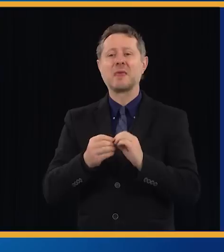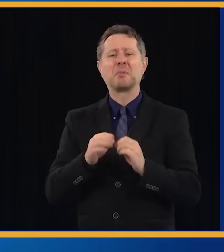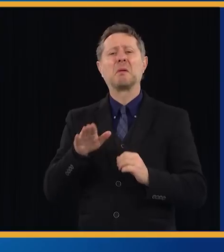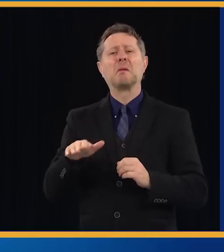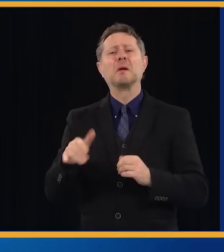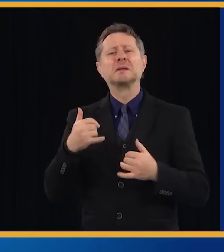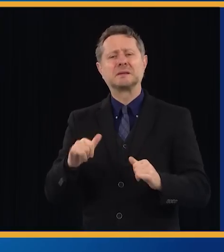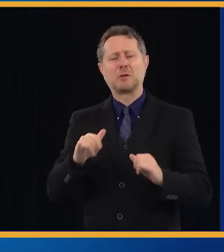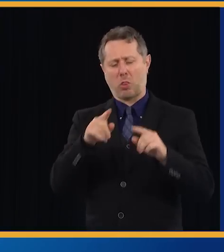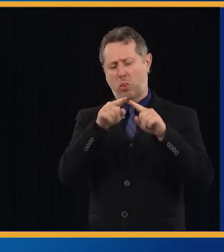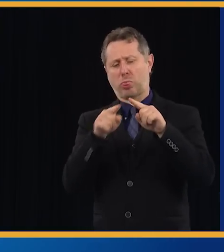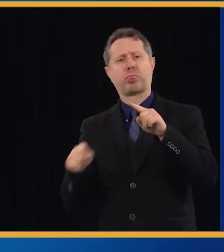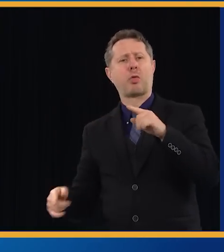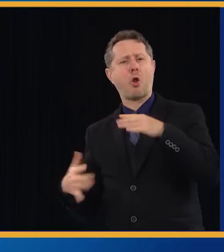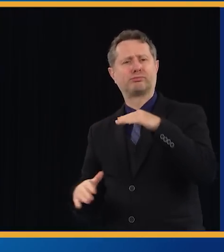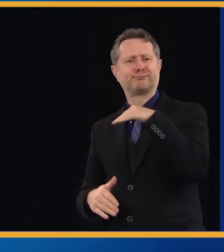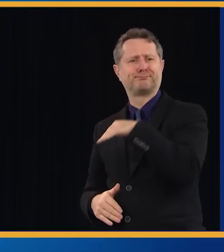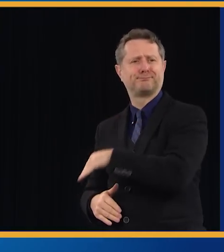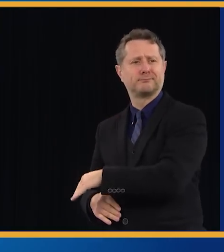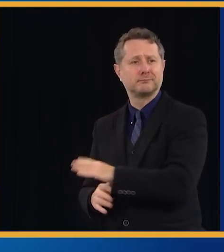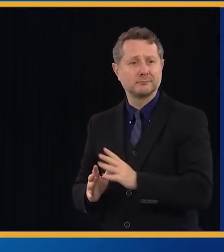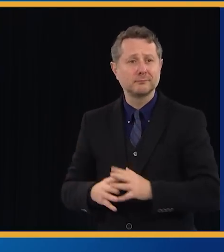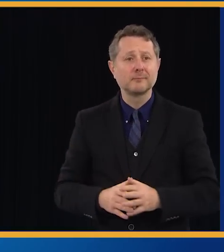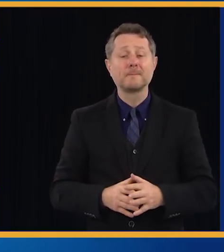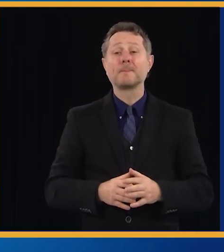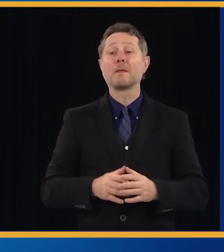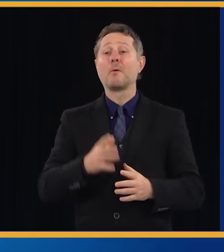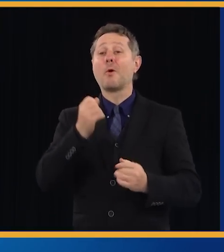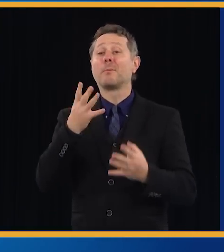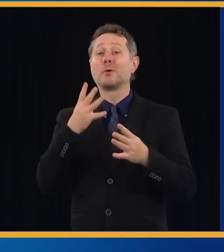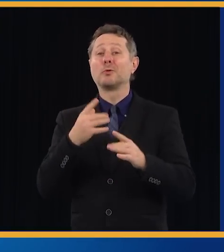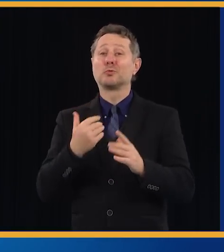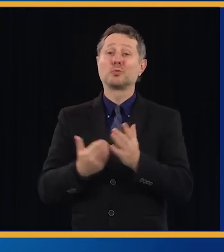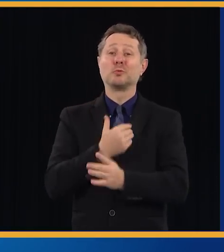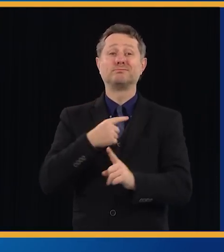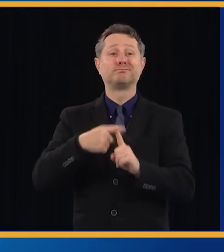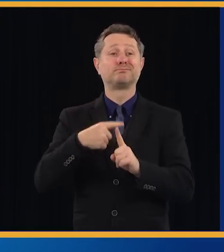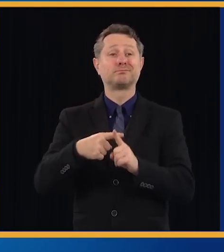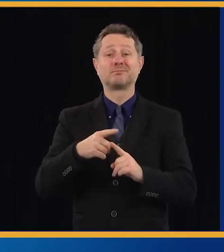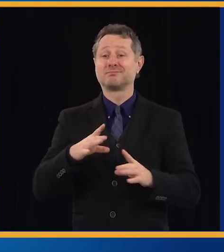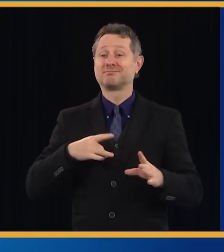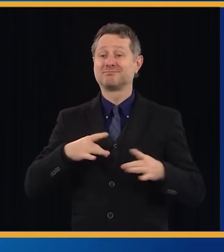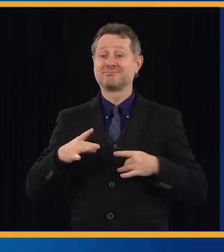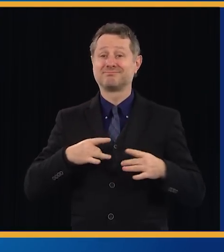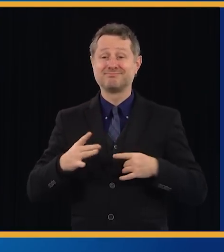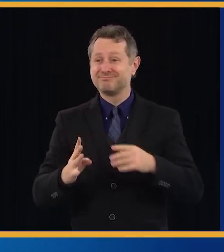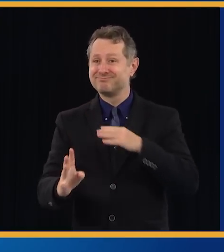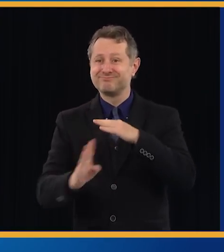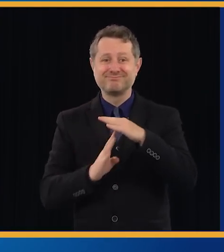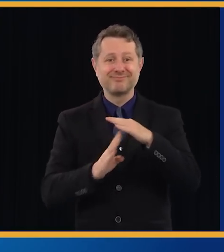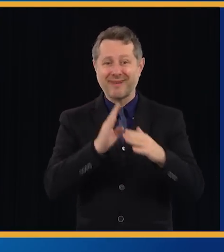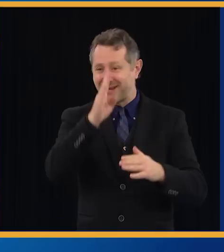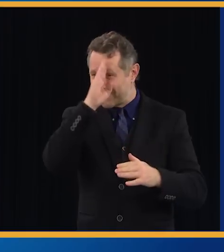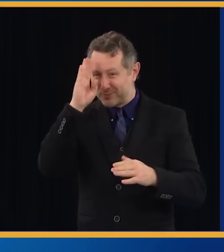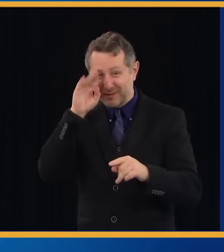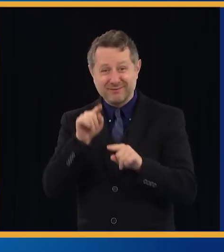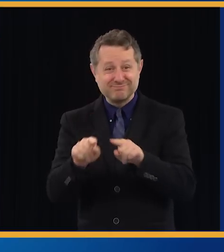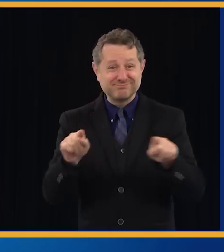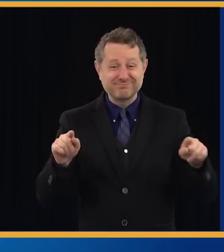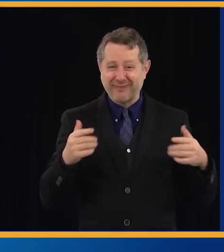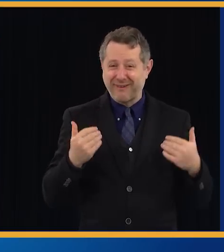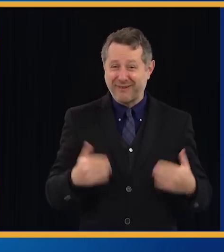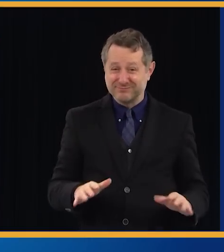down. The number of new COVID cases walking in the door or being diagnosed